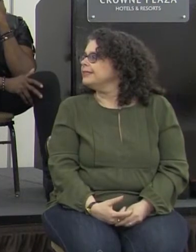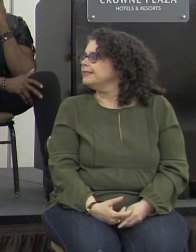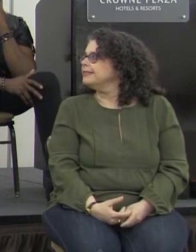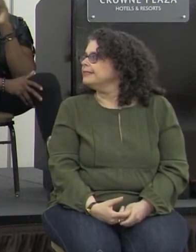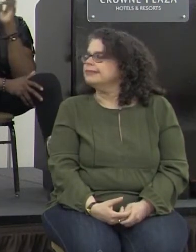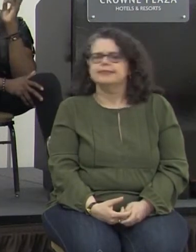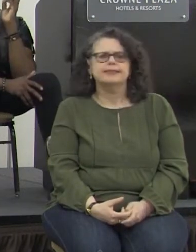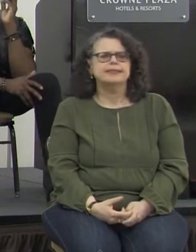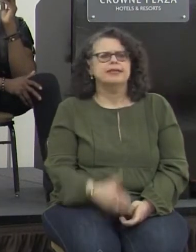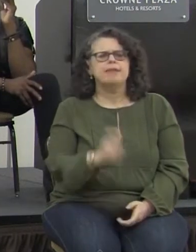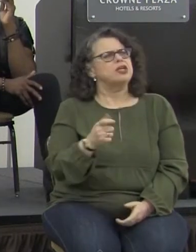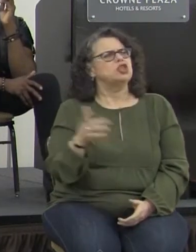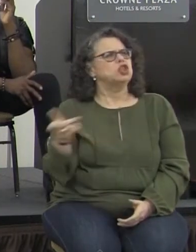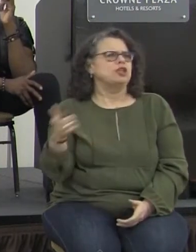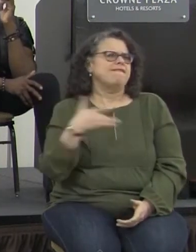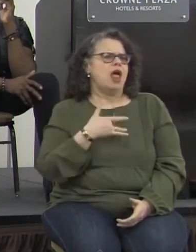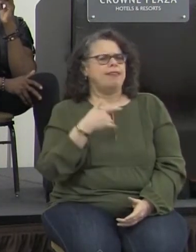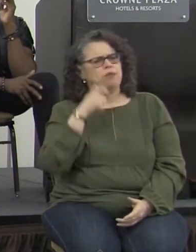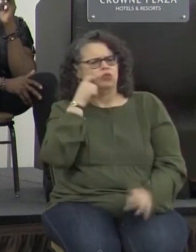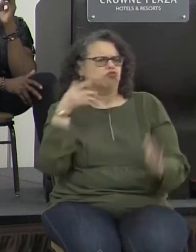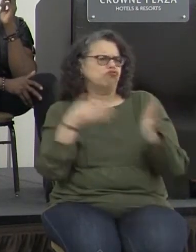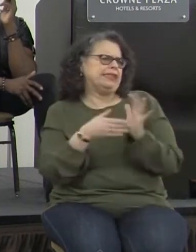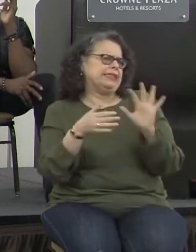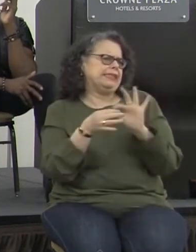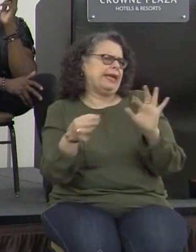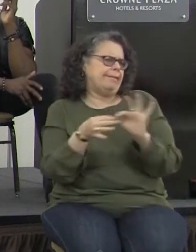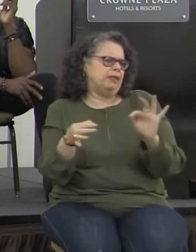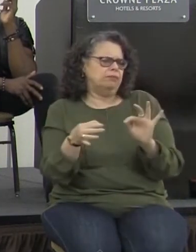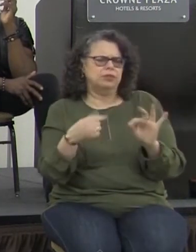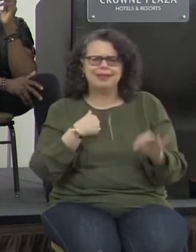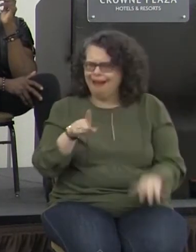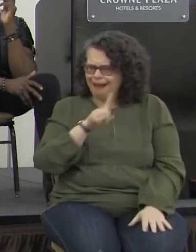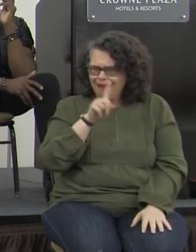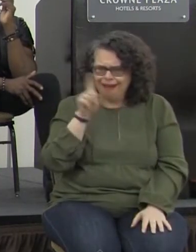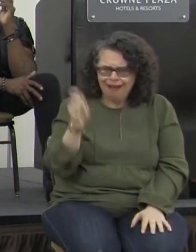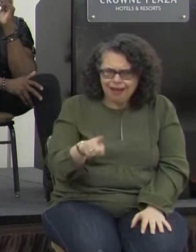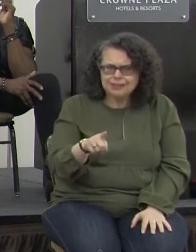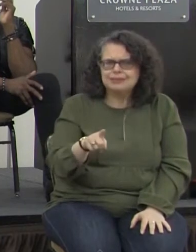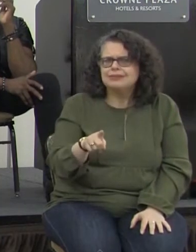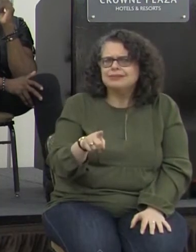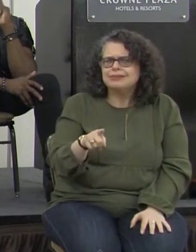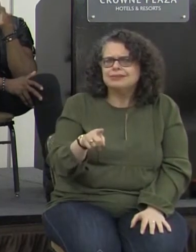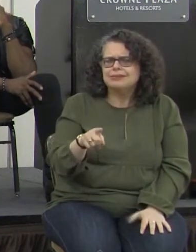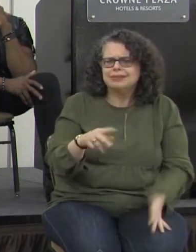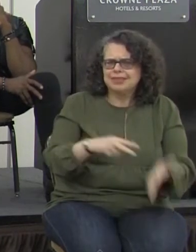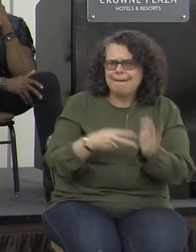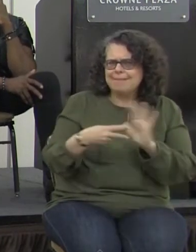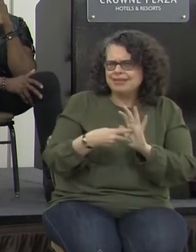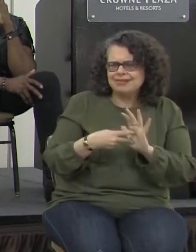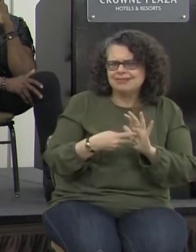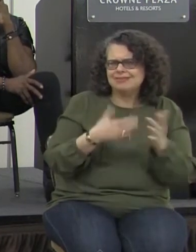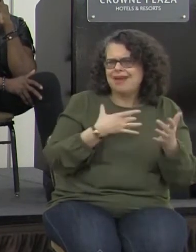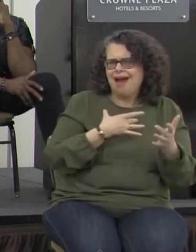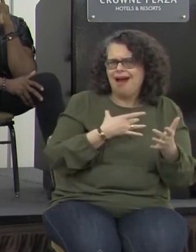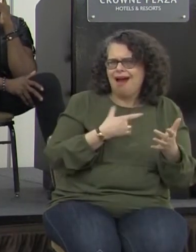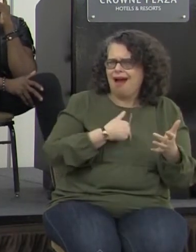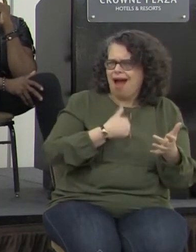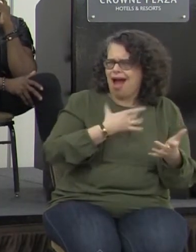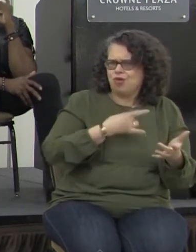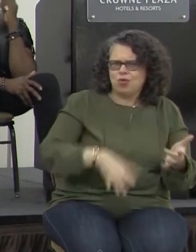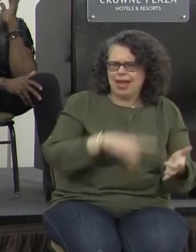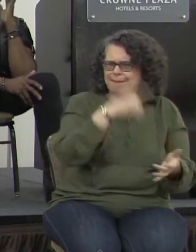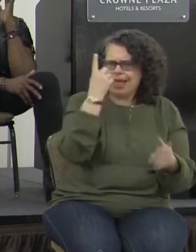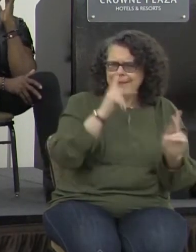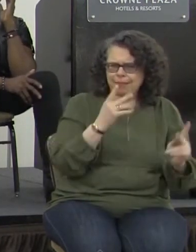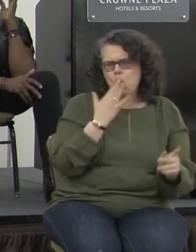Because that was a racist statement, because me asking that question meant that I don't like black people or don't